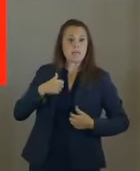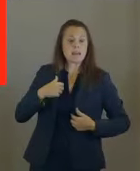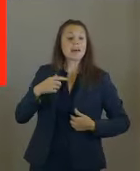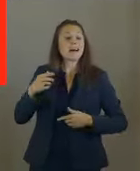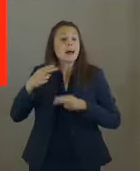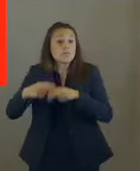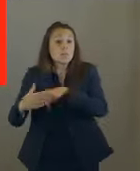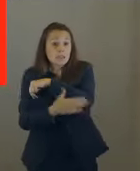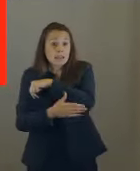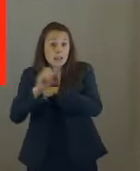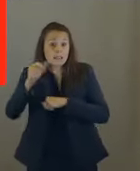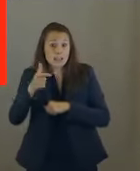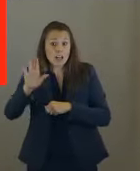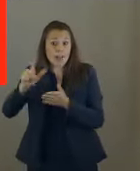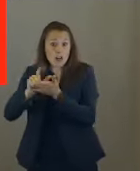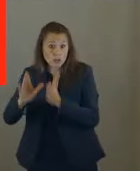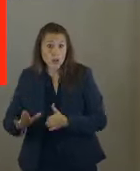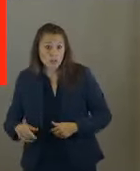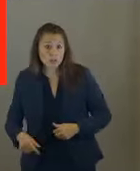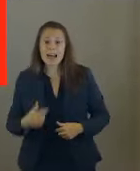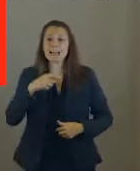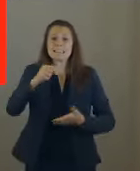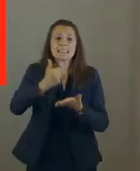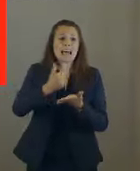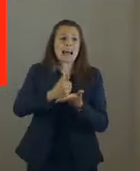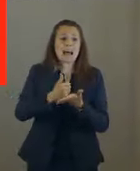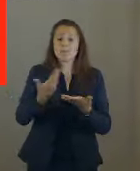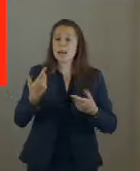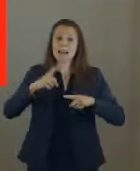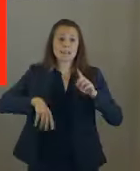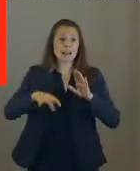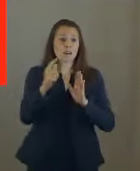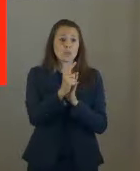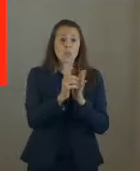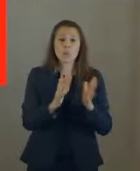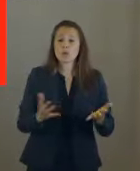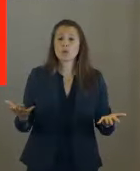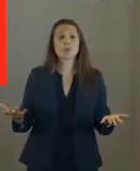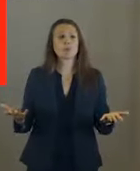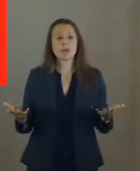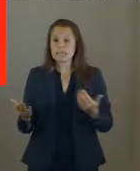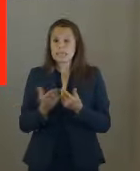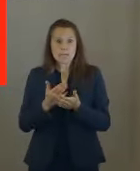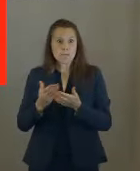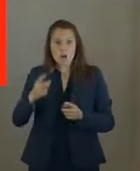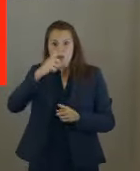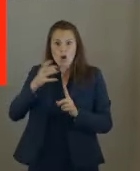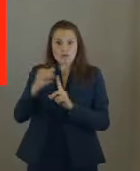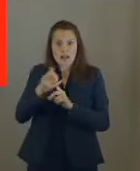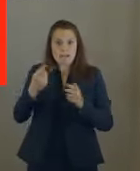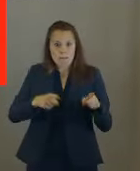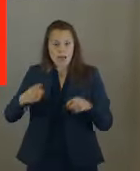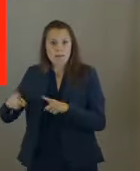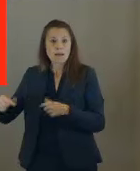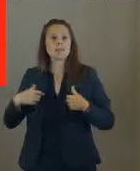their attorneys. I need some help. I can't get no lawyers. Even when they keep doing those false arrests, I